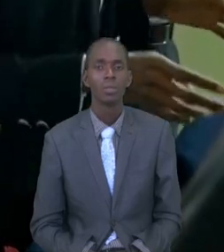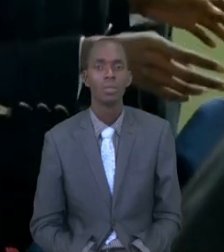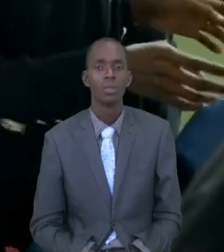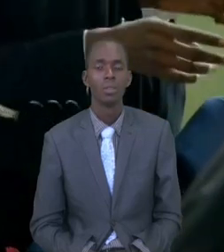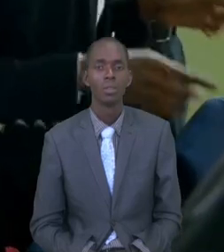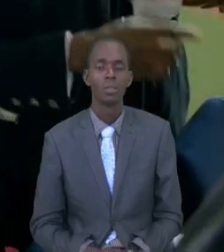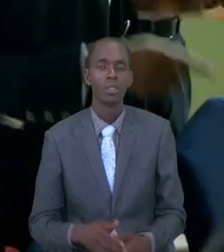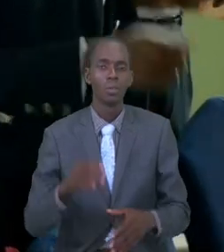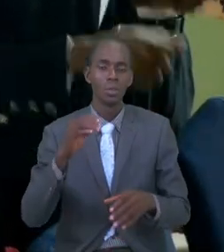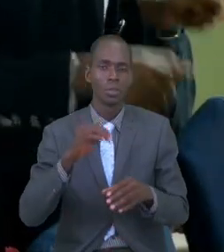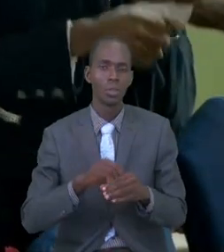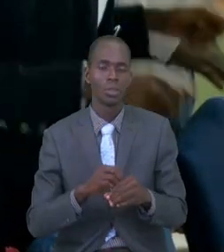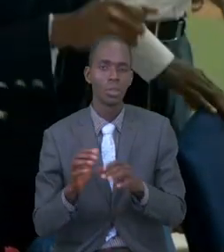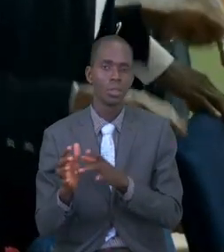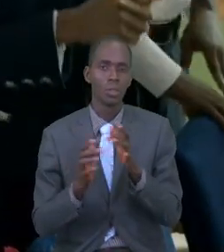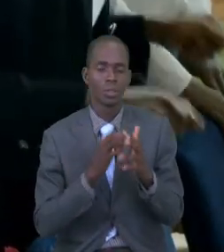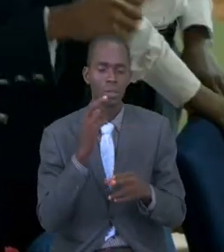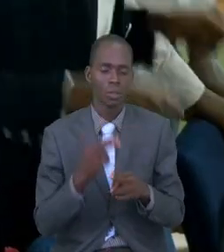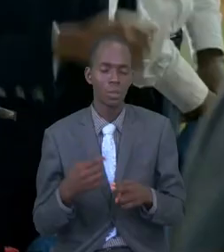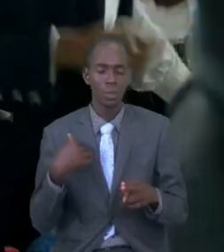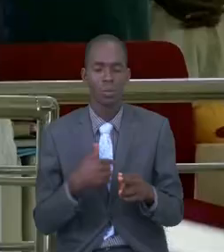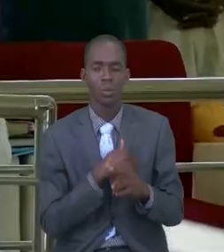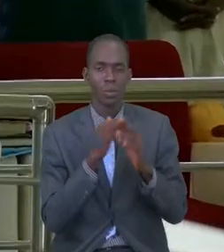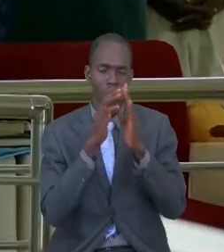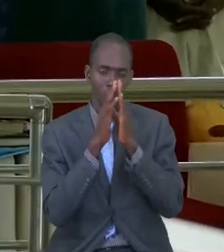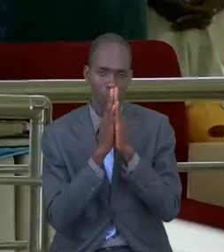In Jesus' name we pray.